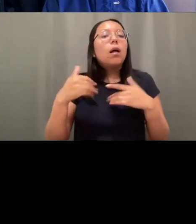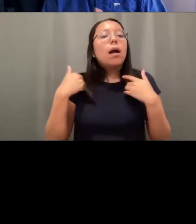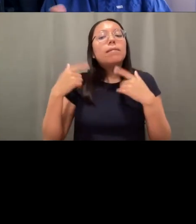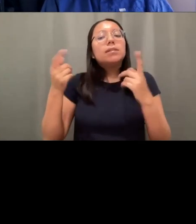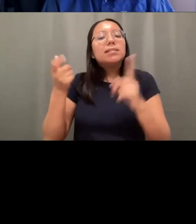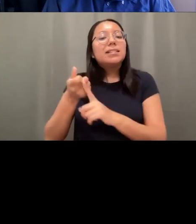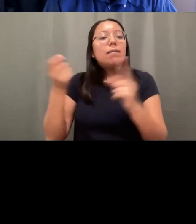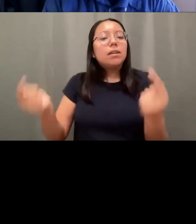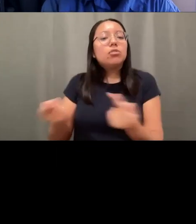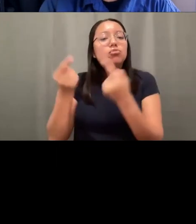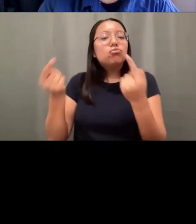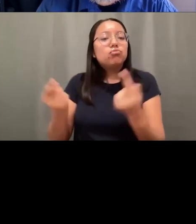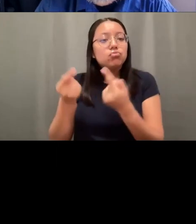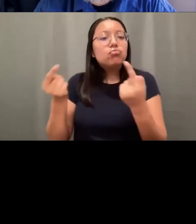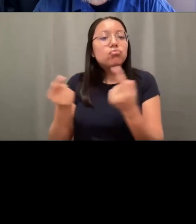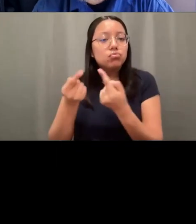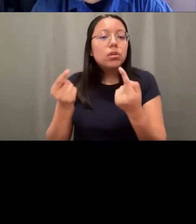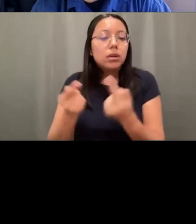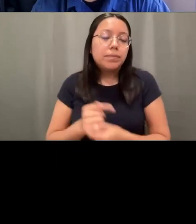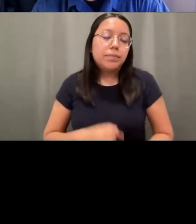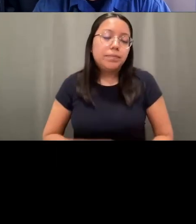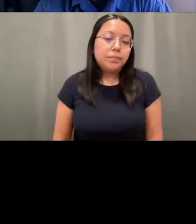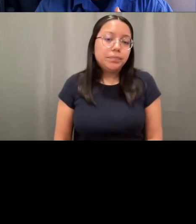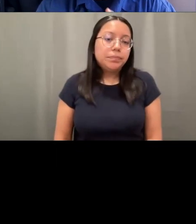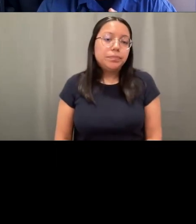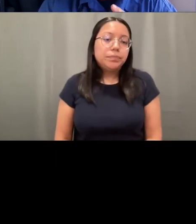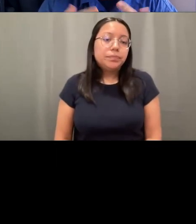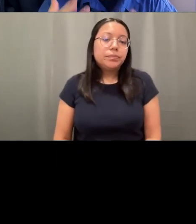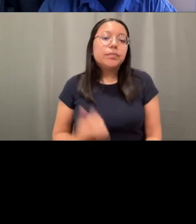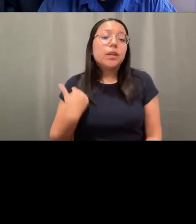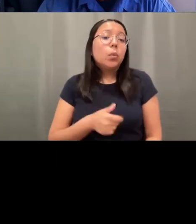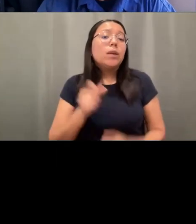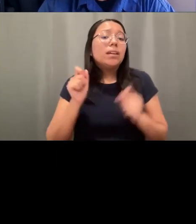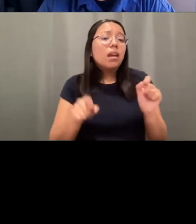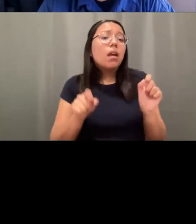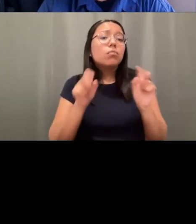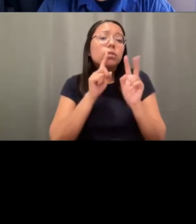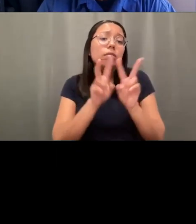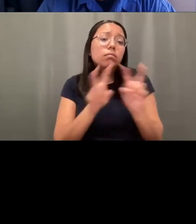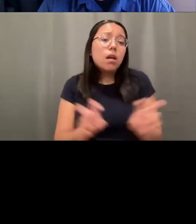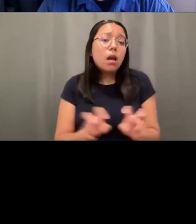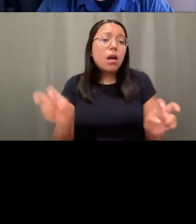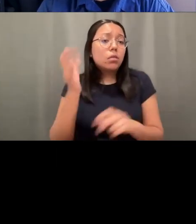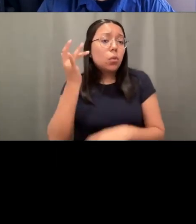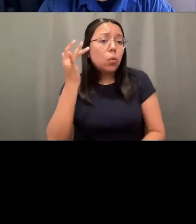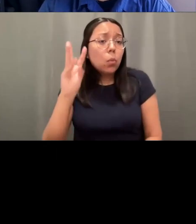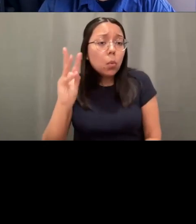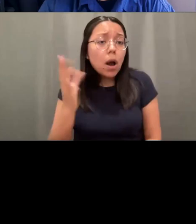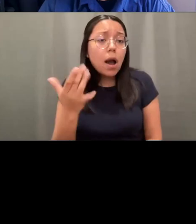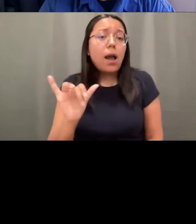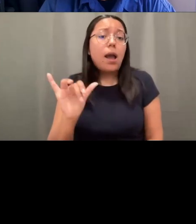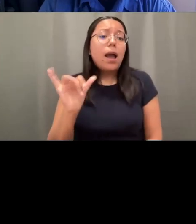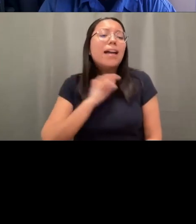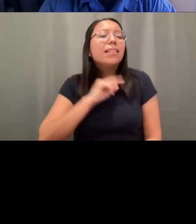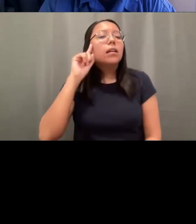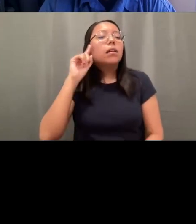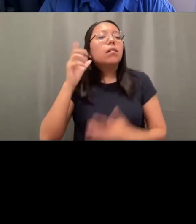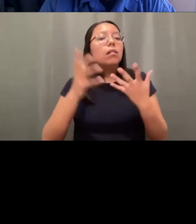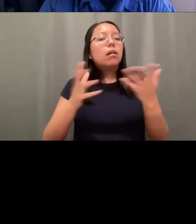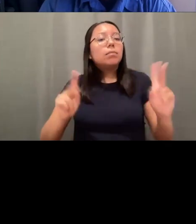So we can look at the why, and this is where I think a lot of people that are not very familiar with